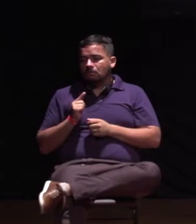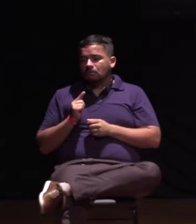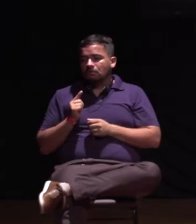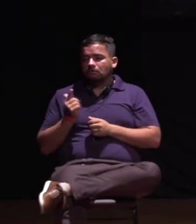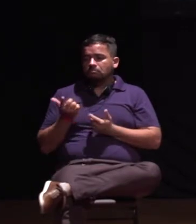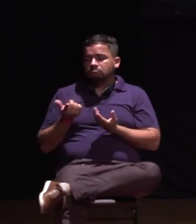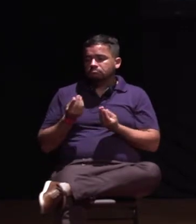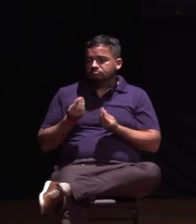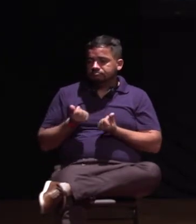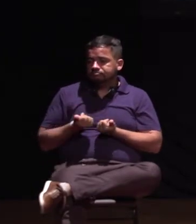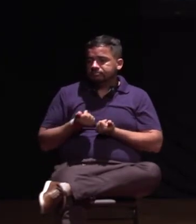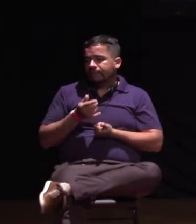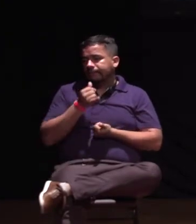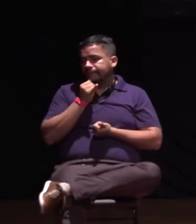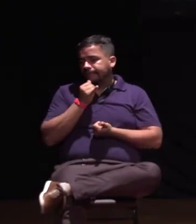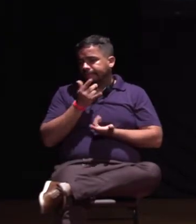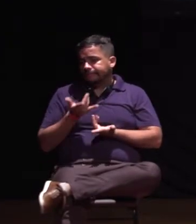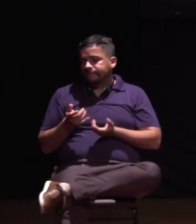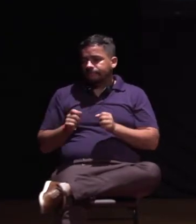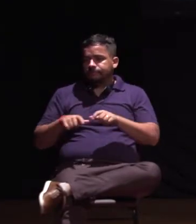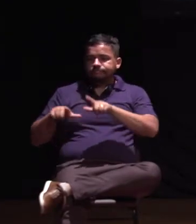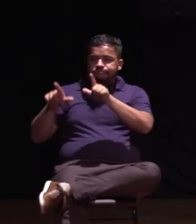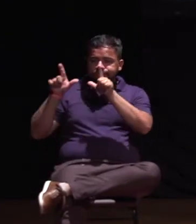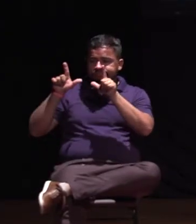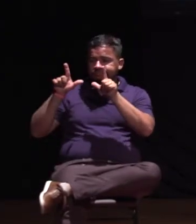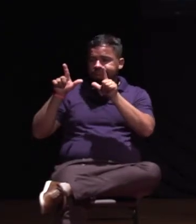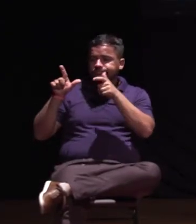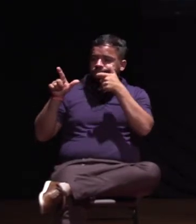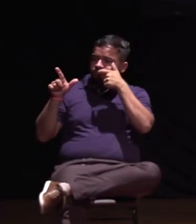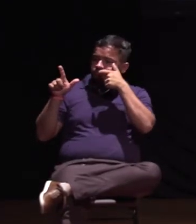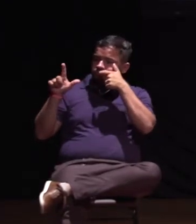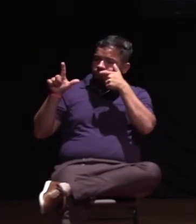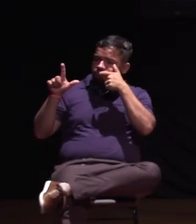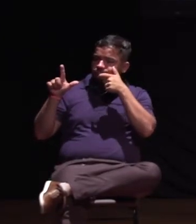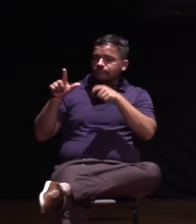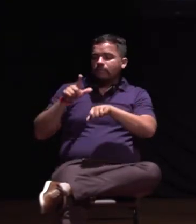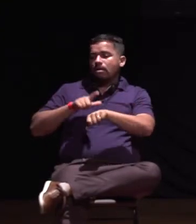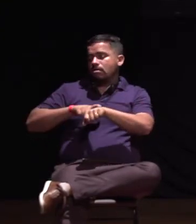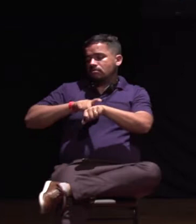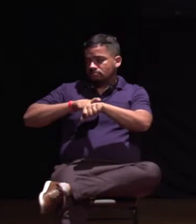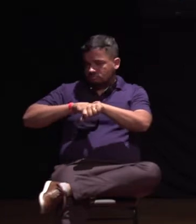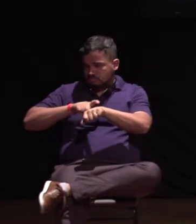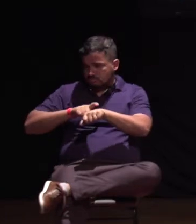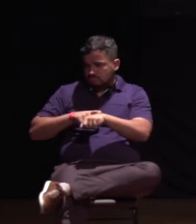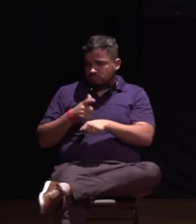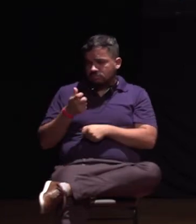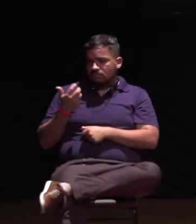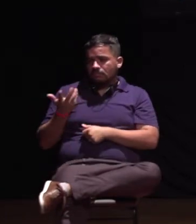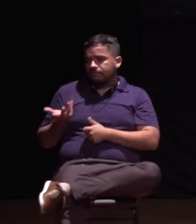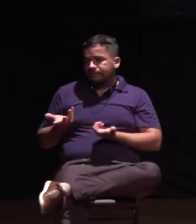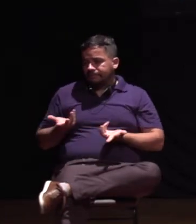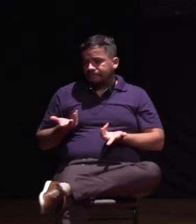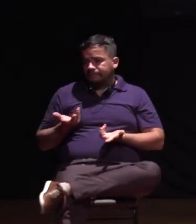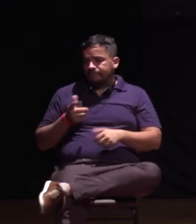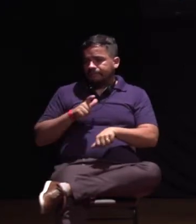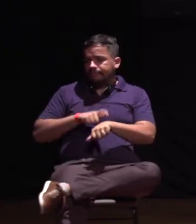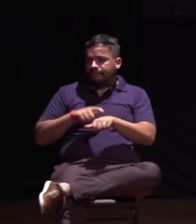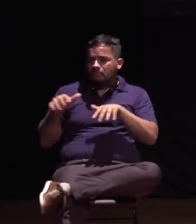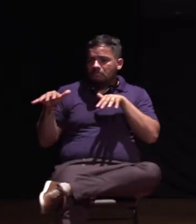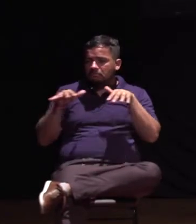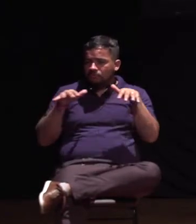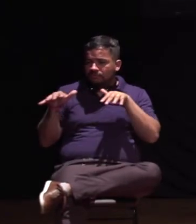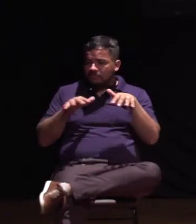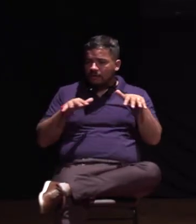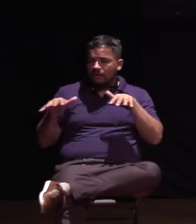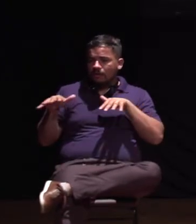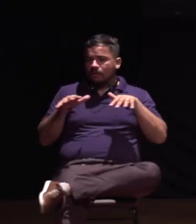down movie. Here, when it comes to movement, just being around you, within you, you know, and then thus realizing that your own